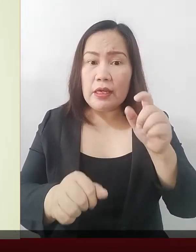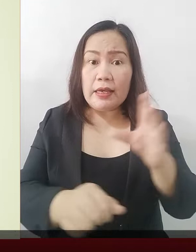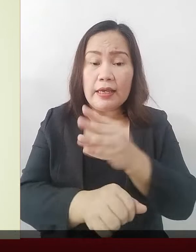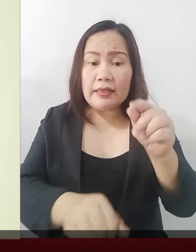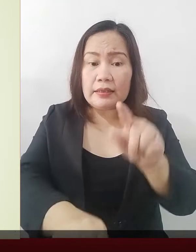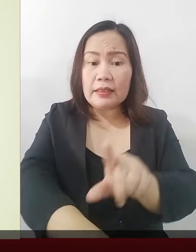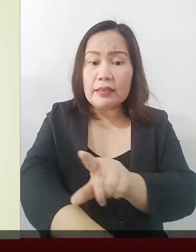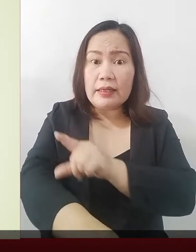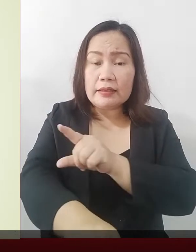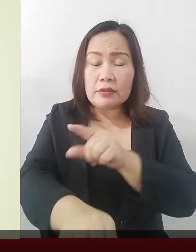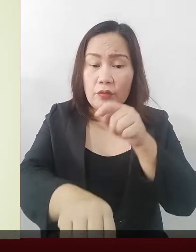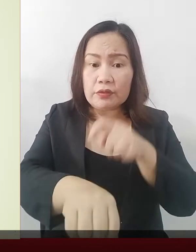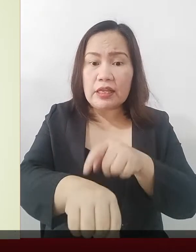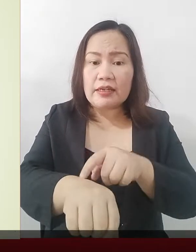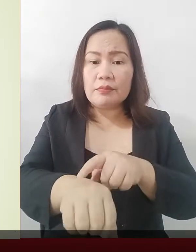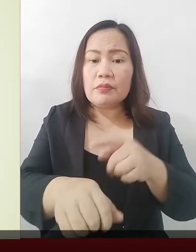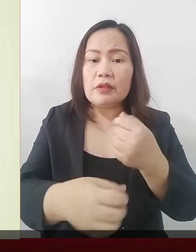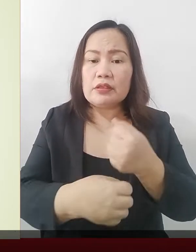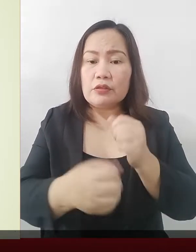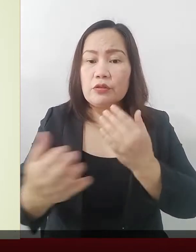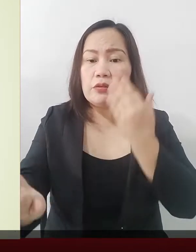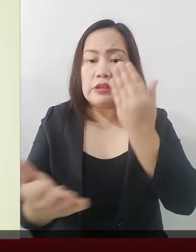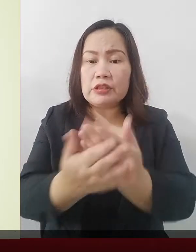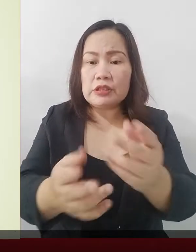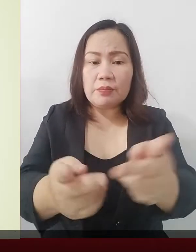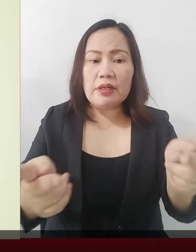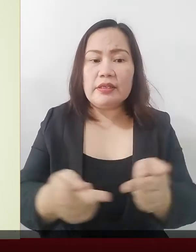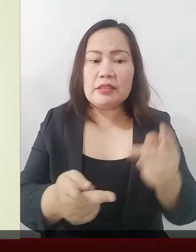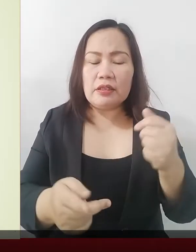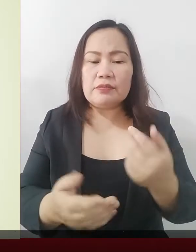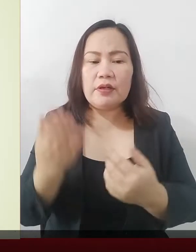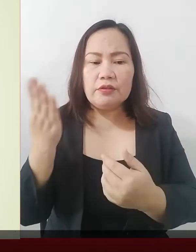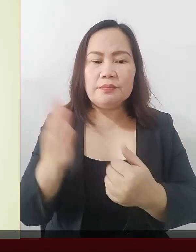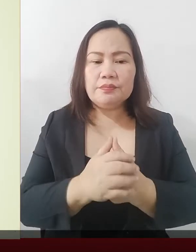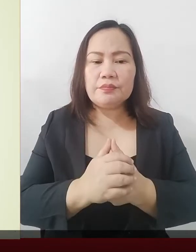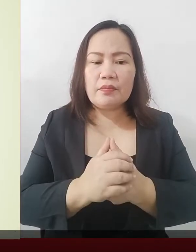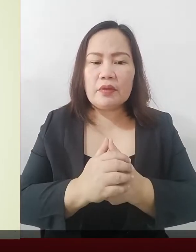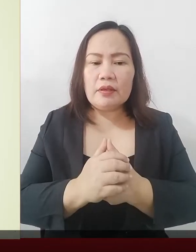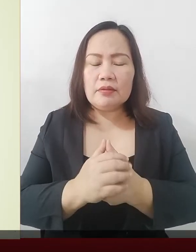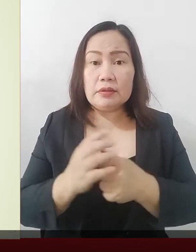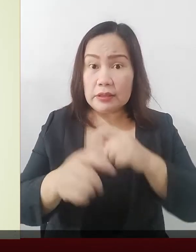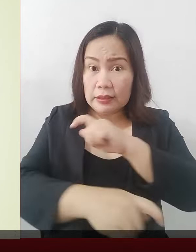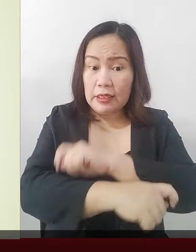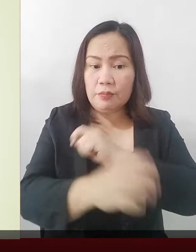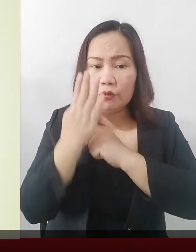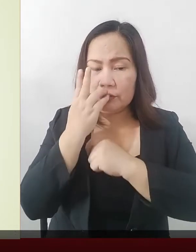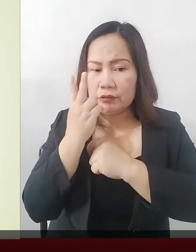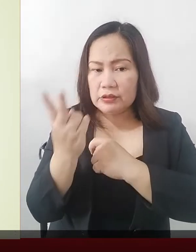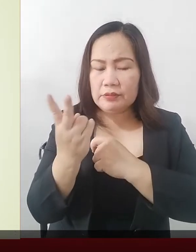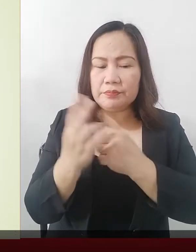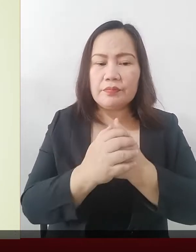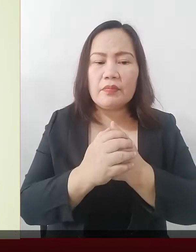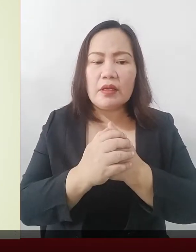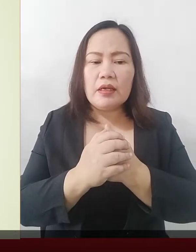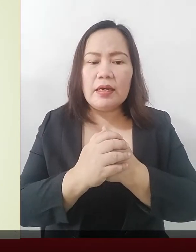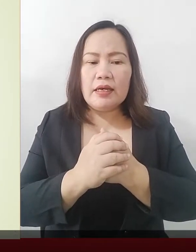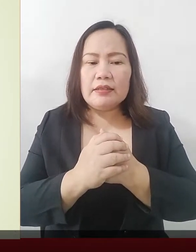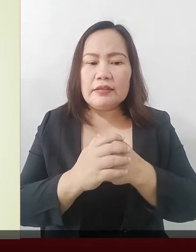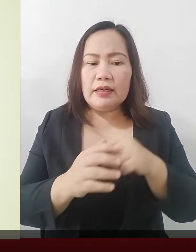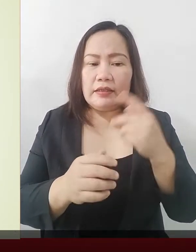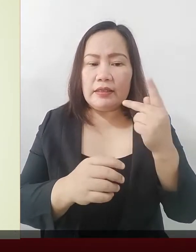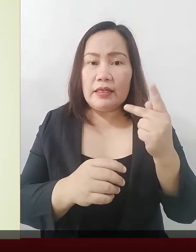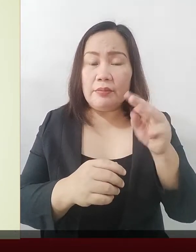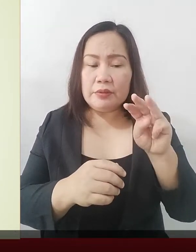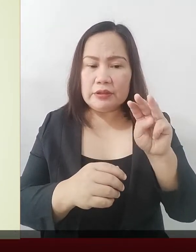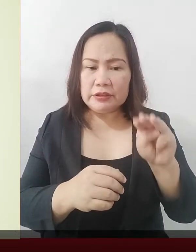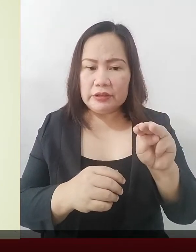follows. In the table, the speed is expressed in kilometers per hour, while the time is in hours.